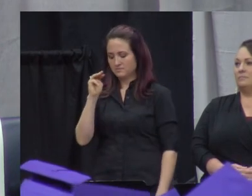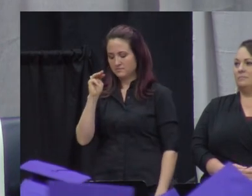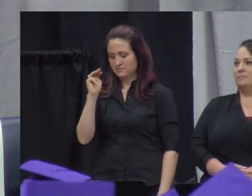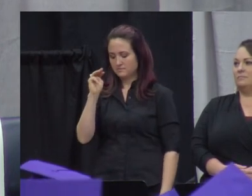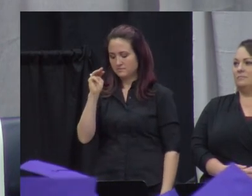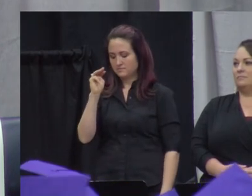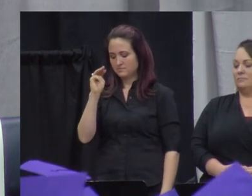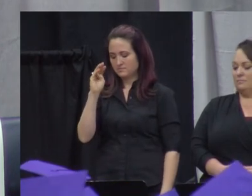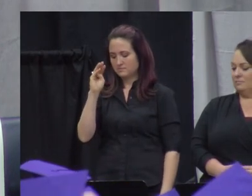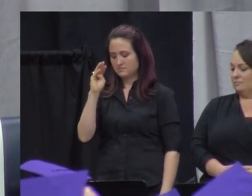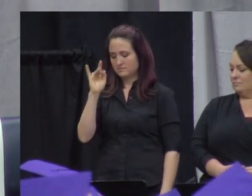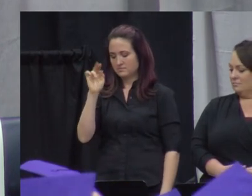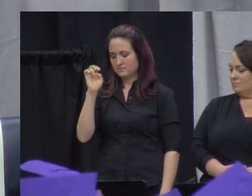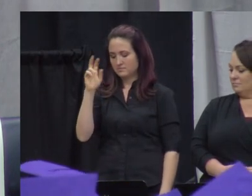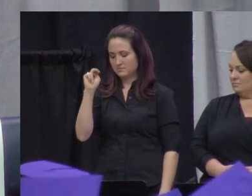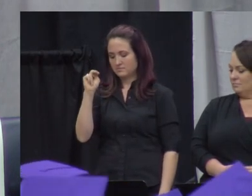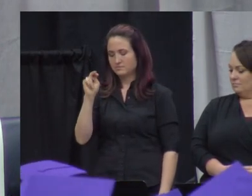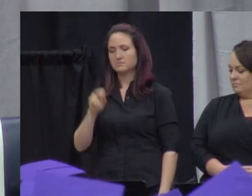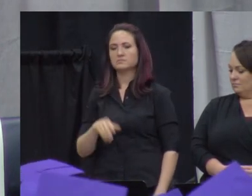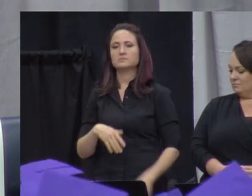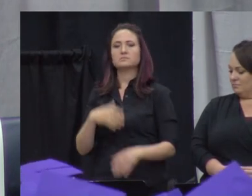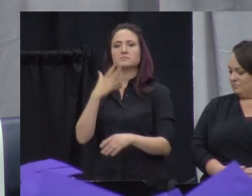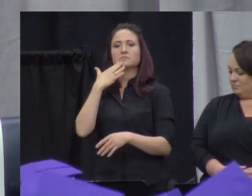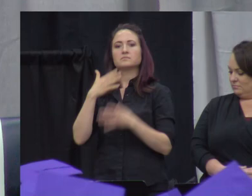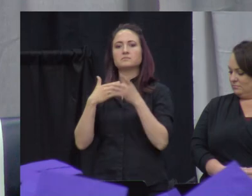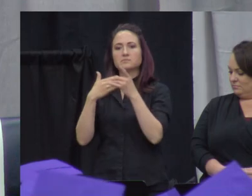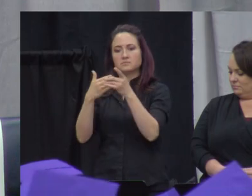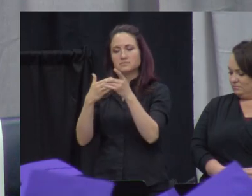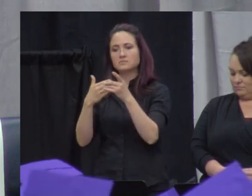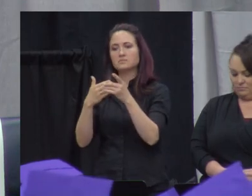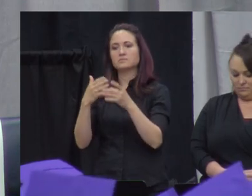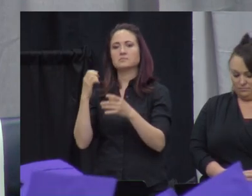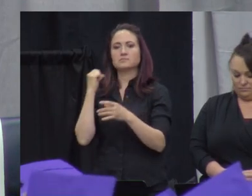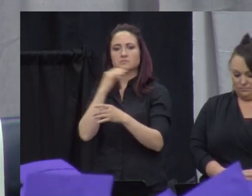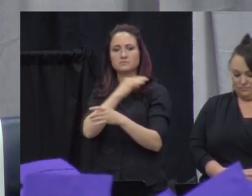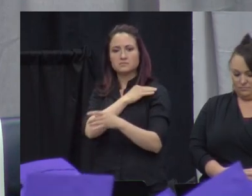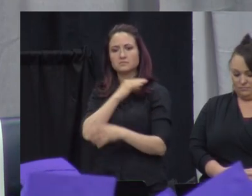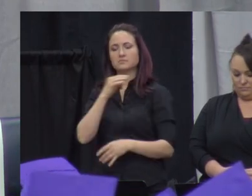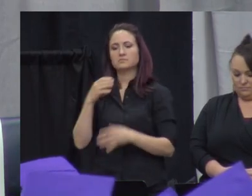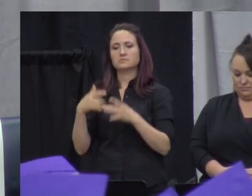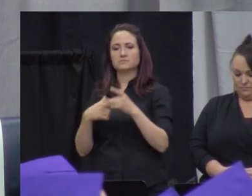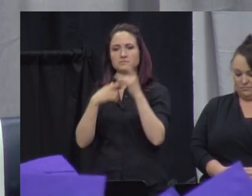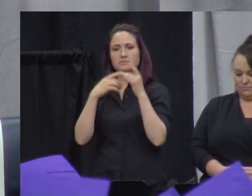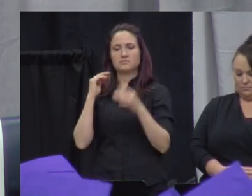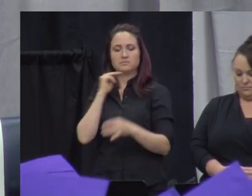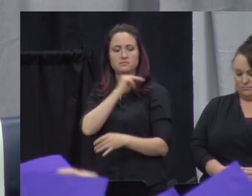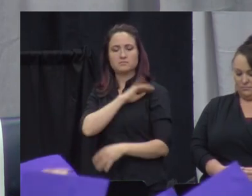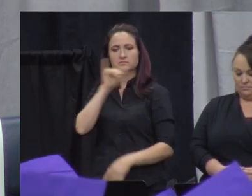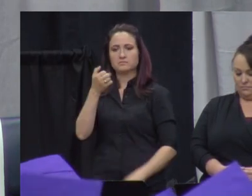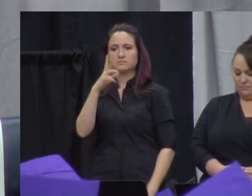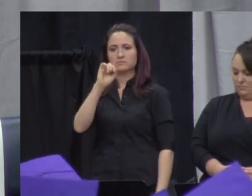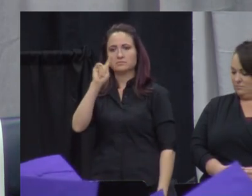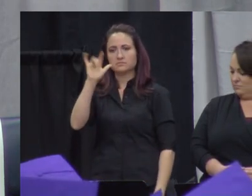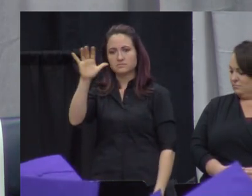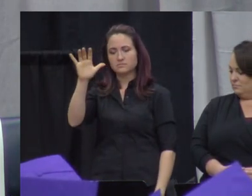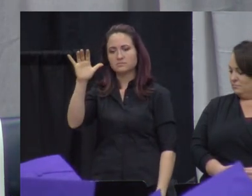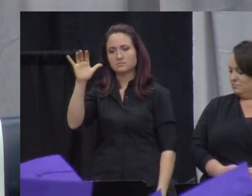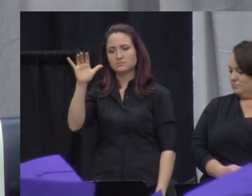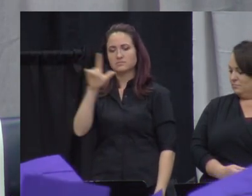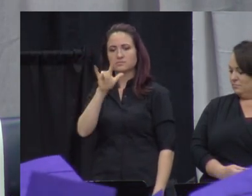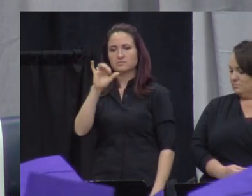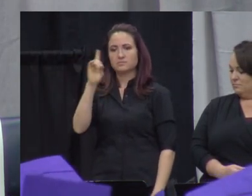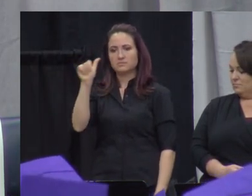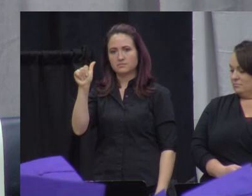color guard is commanded by Cadet Lieutenant Kiana Pacheco, and staffed by three additional members of the JROTC program, Cadet Olivia